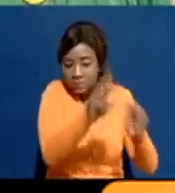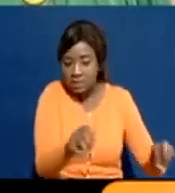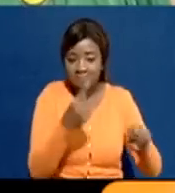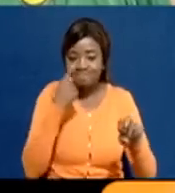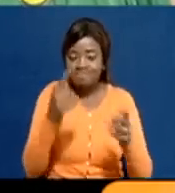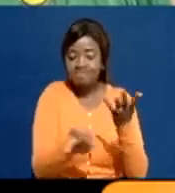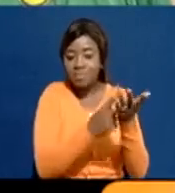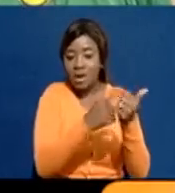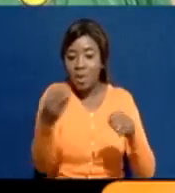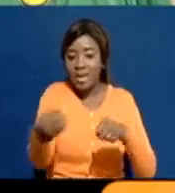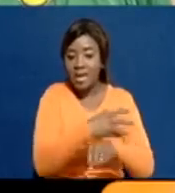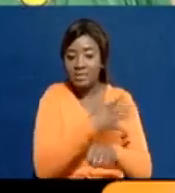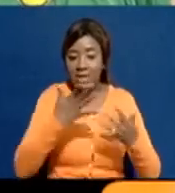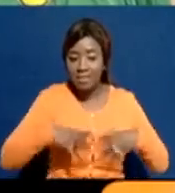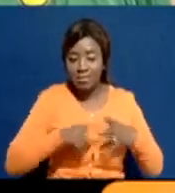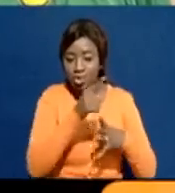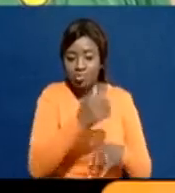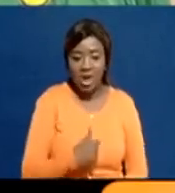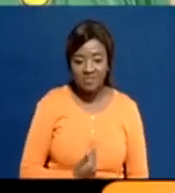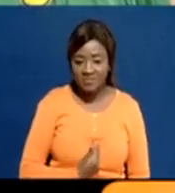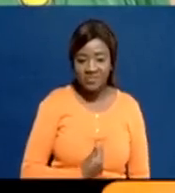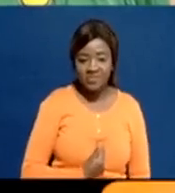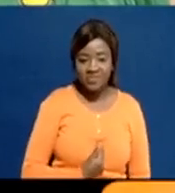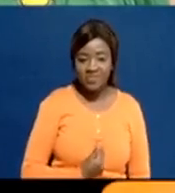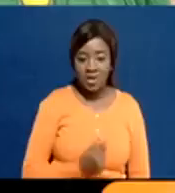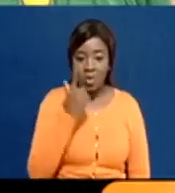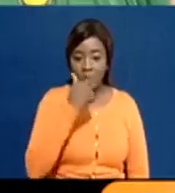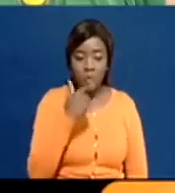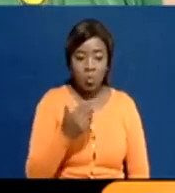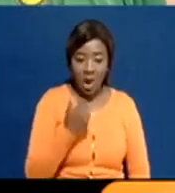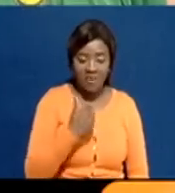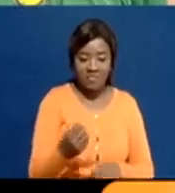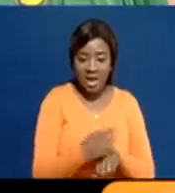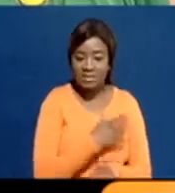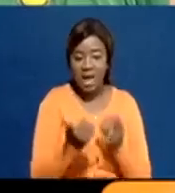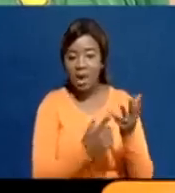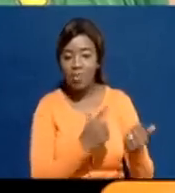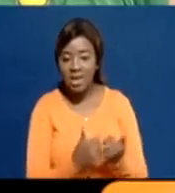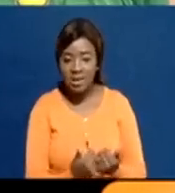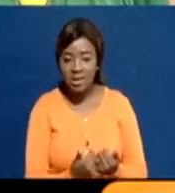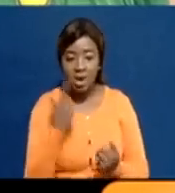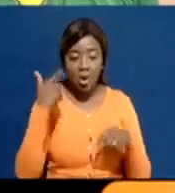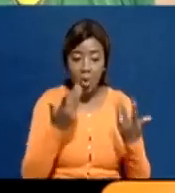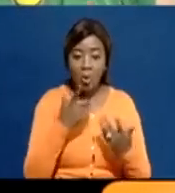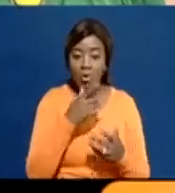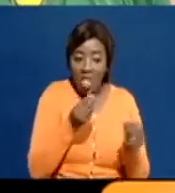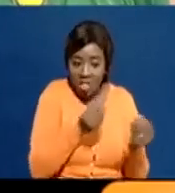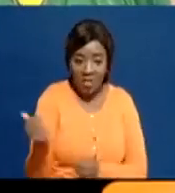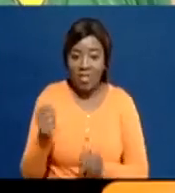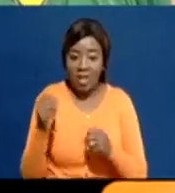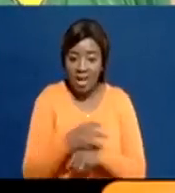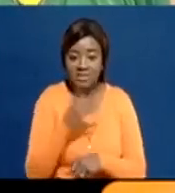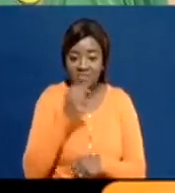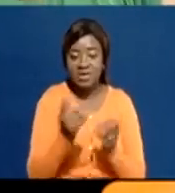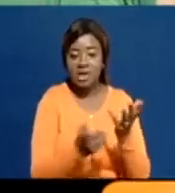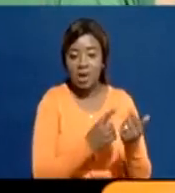cancer warriors do you have? How many people are presenting with cancers? Right. Just that. So you just get a list.